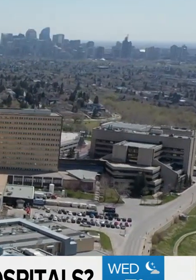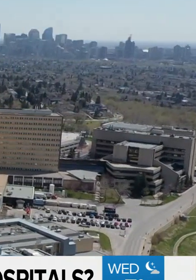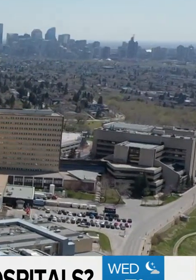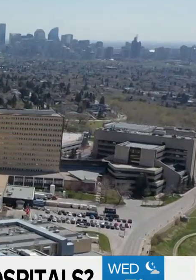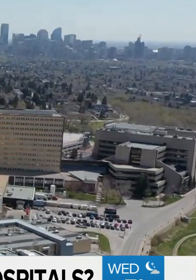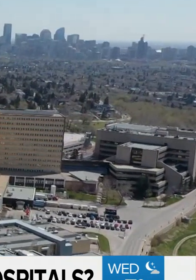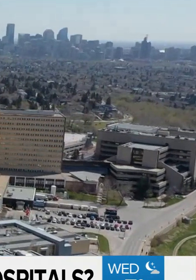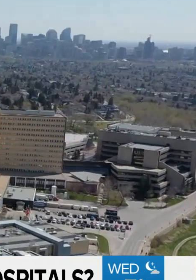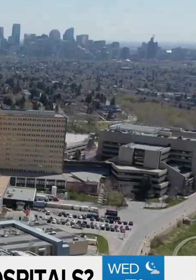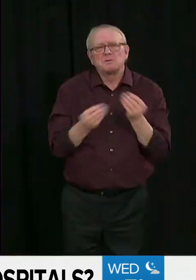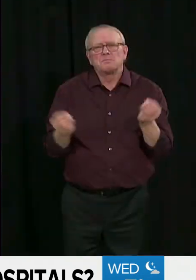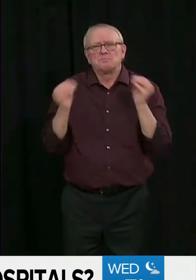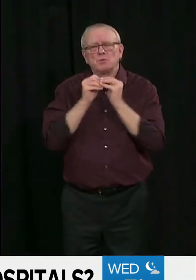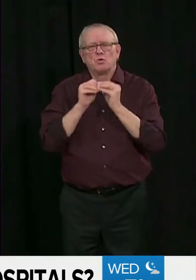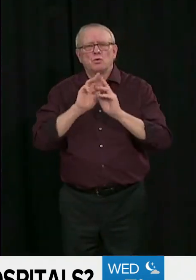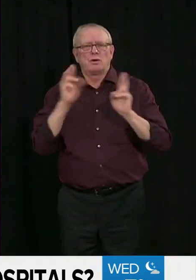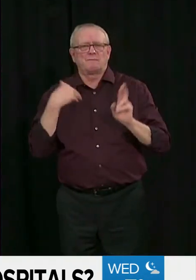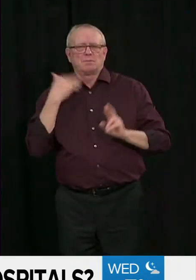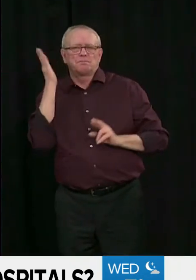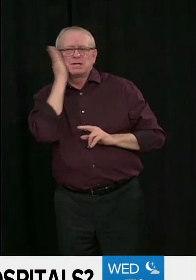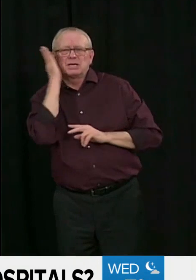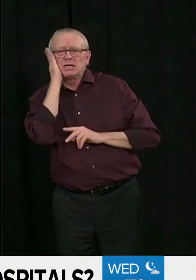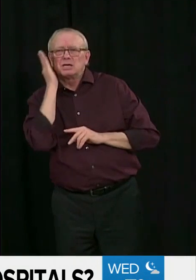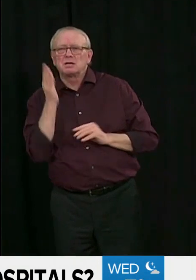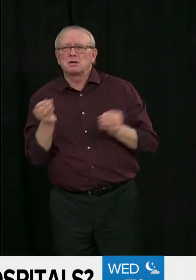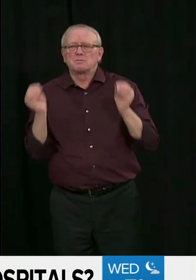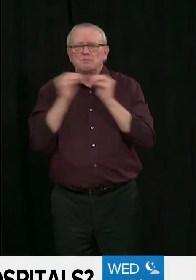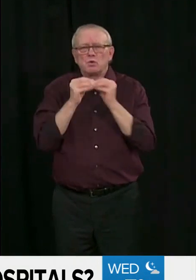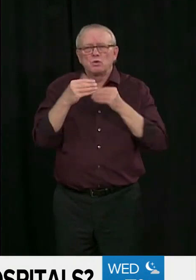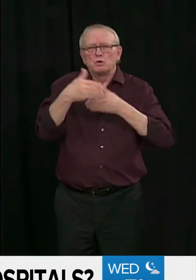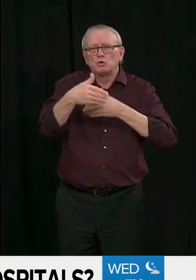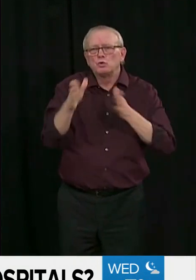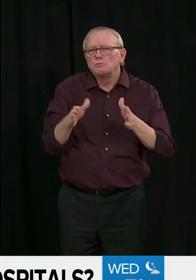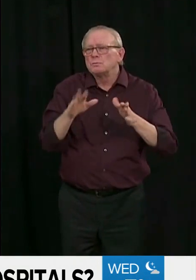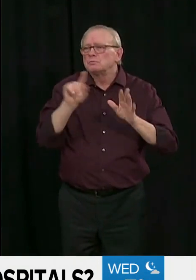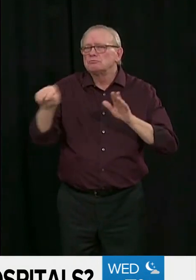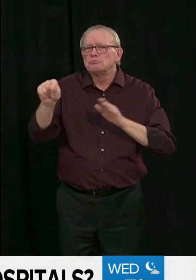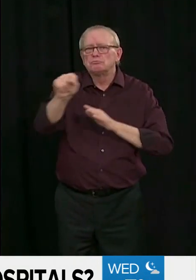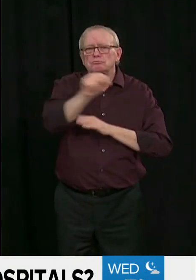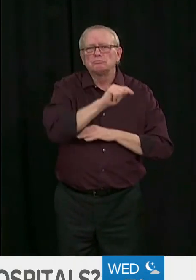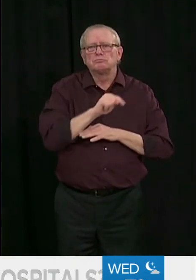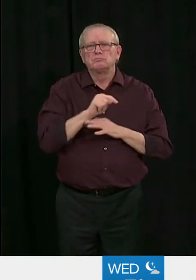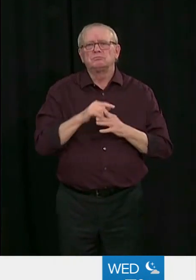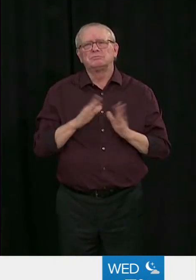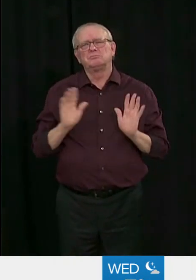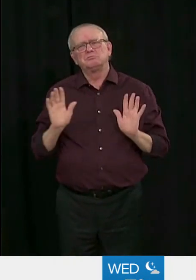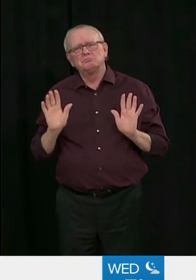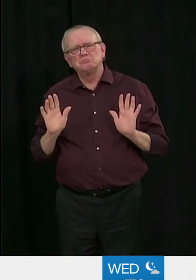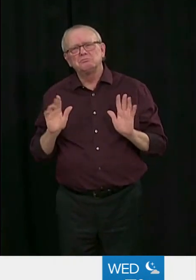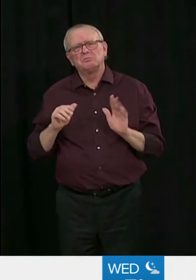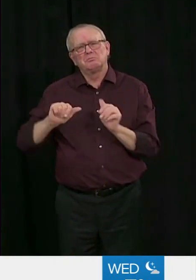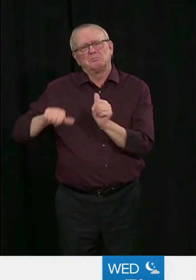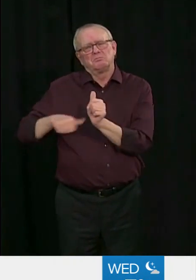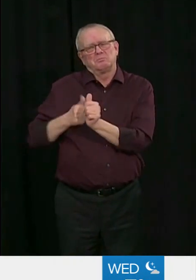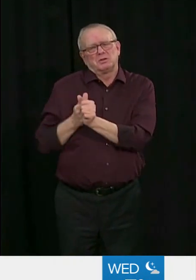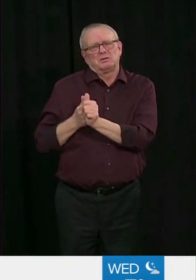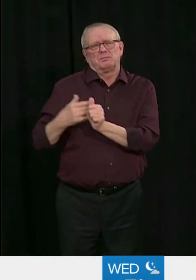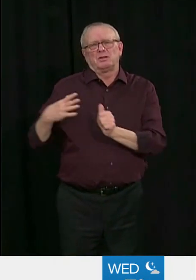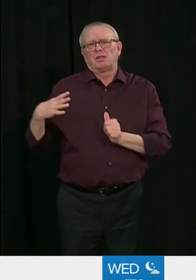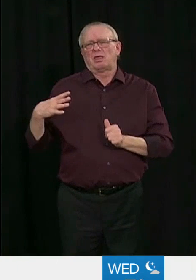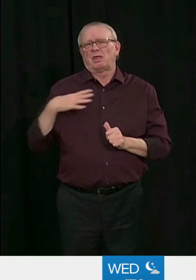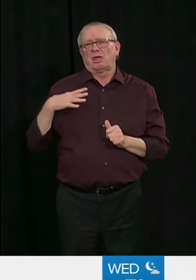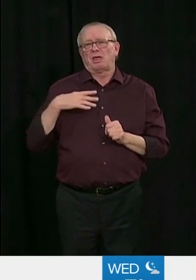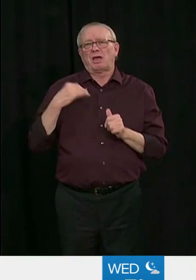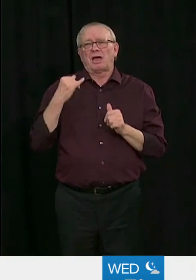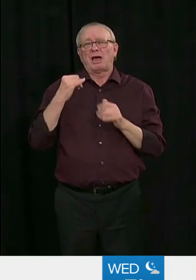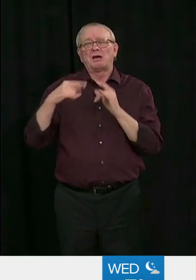our healthcare system. Health Minister Tyler Shandro says it's a contingency plan. Something that is currently we see being needed. It's not in our